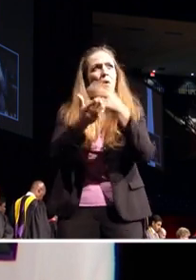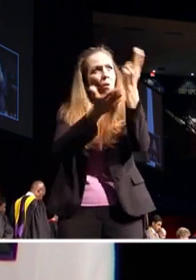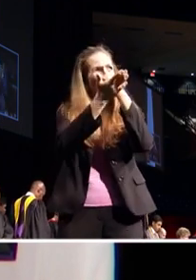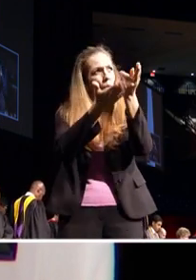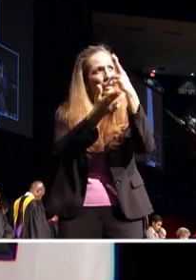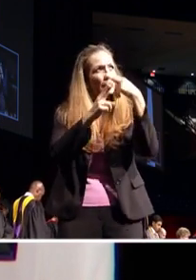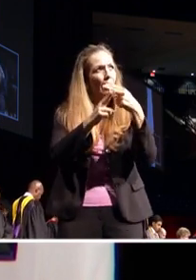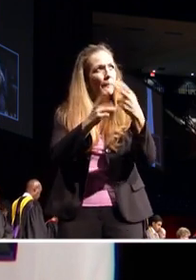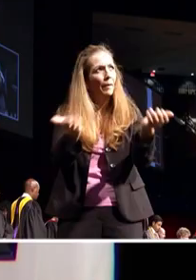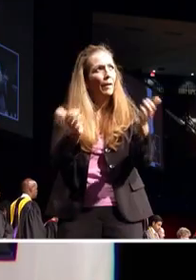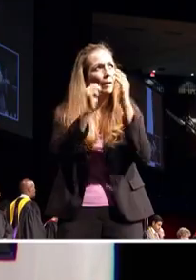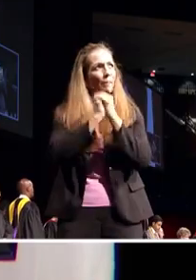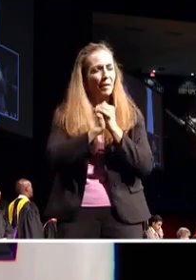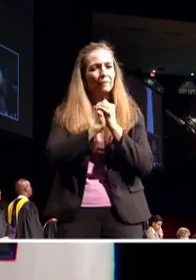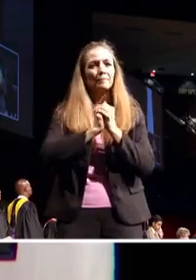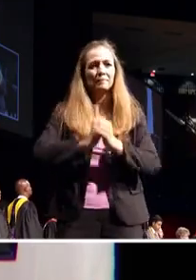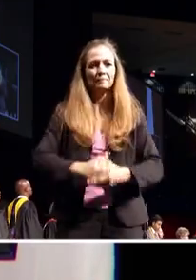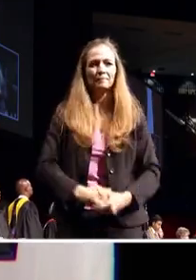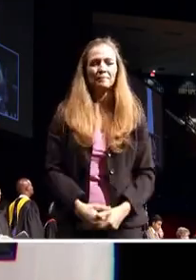holy name, amen.